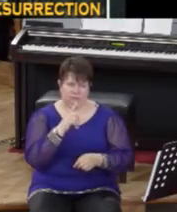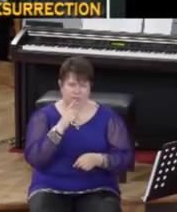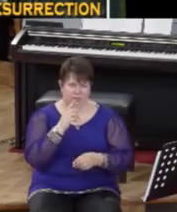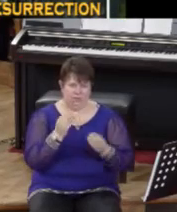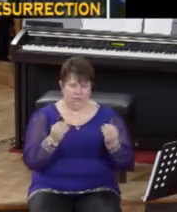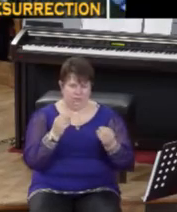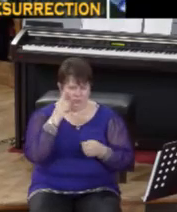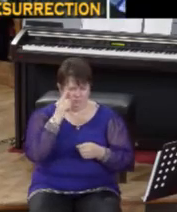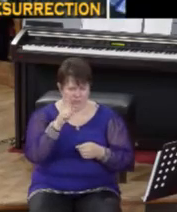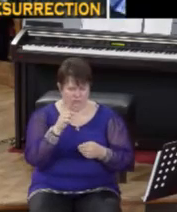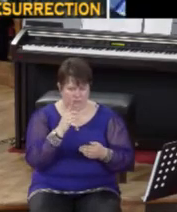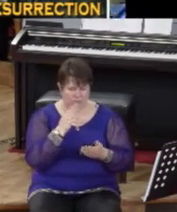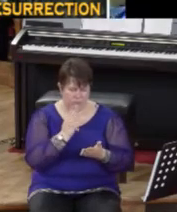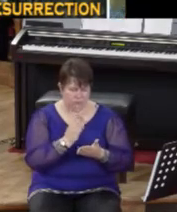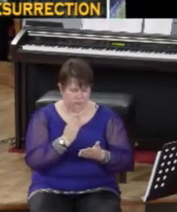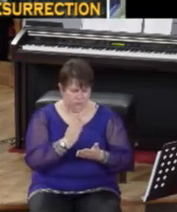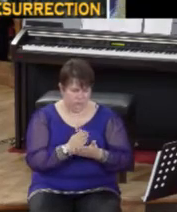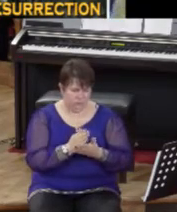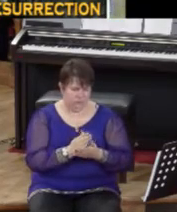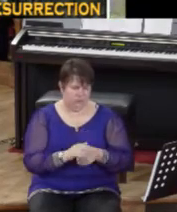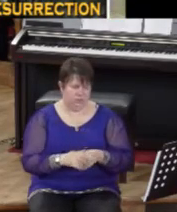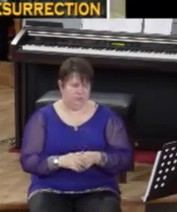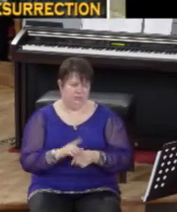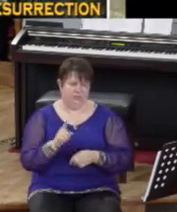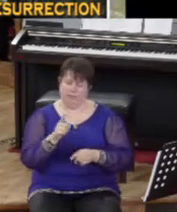But that's certainly not true of Saul of Tarsus.